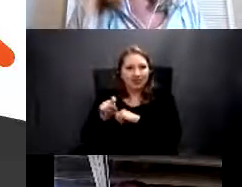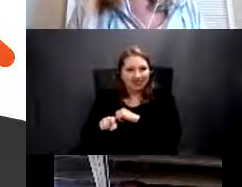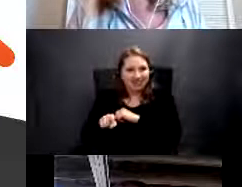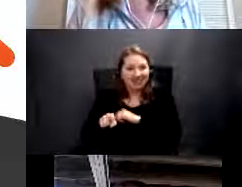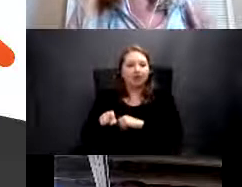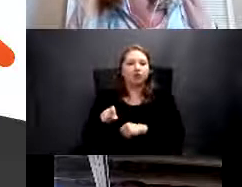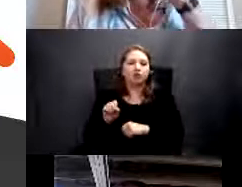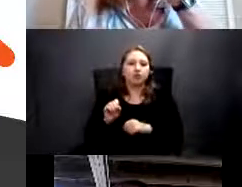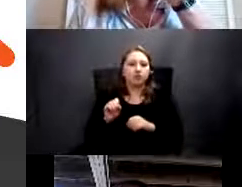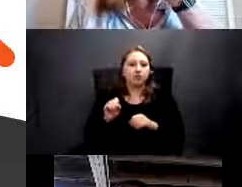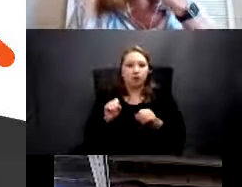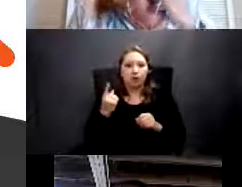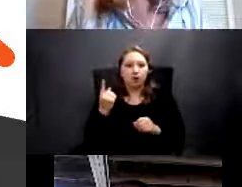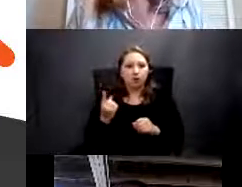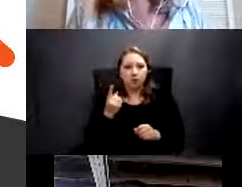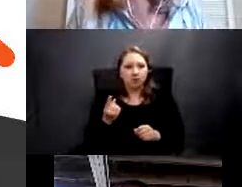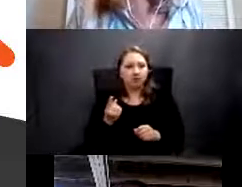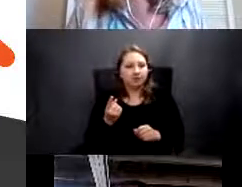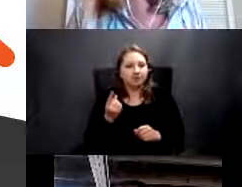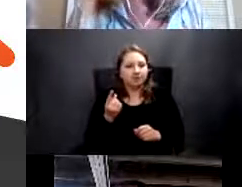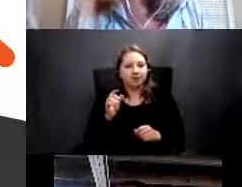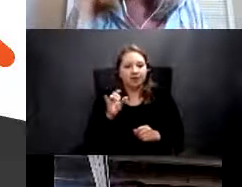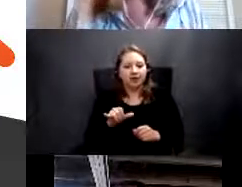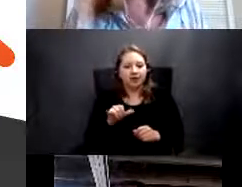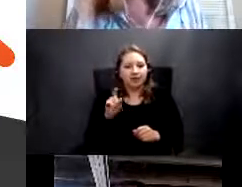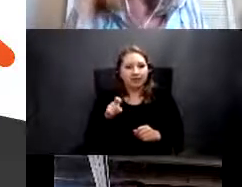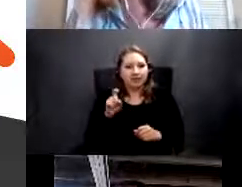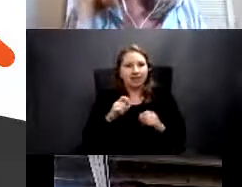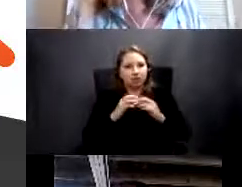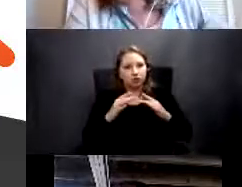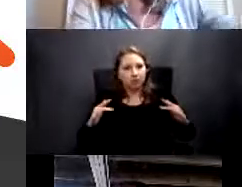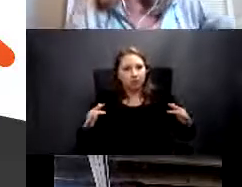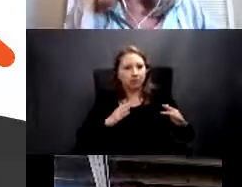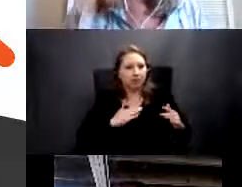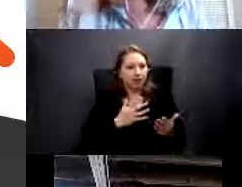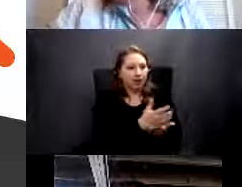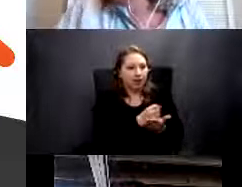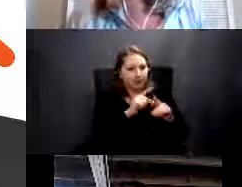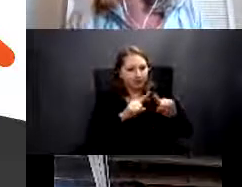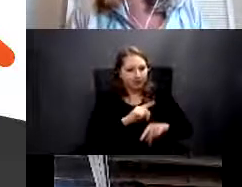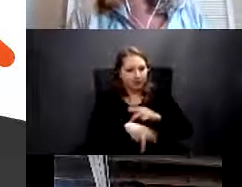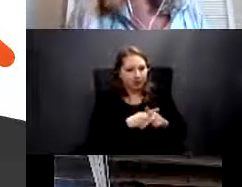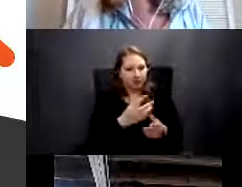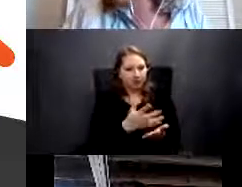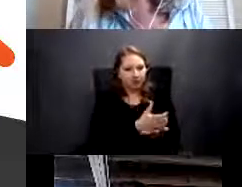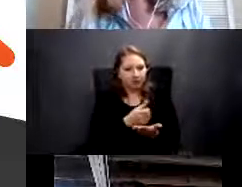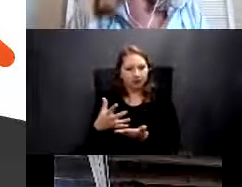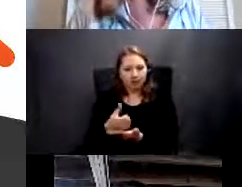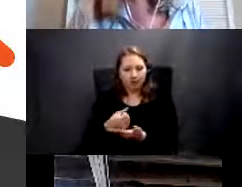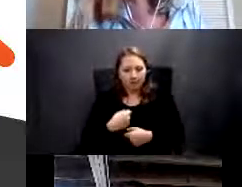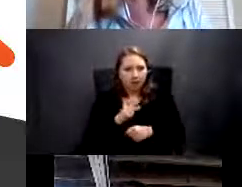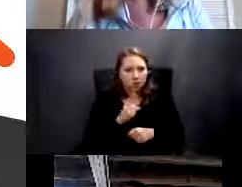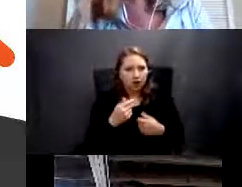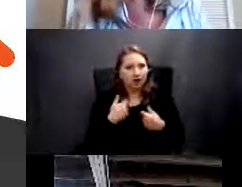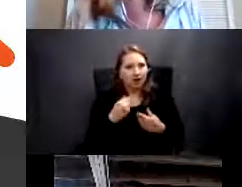constantly this need to diversify my income streams and make sure that I have money coming from